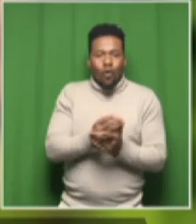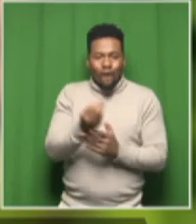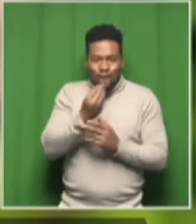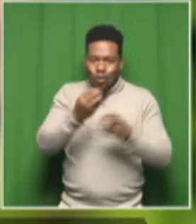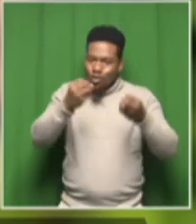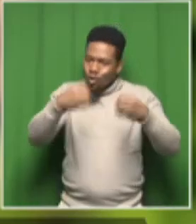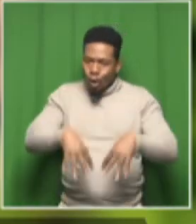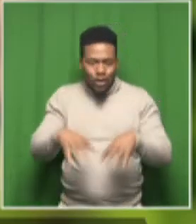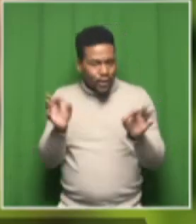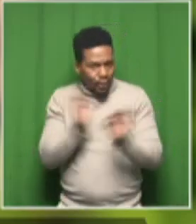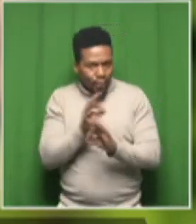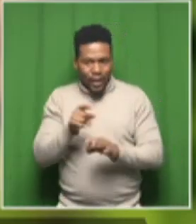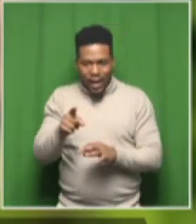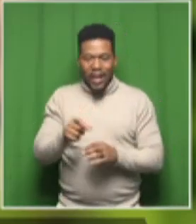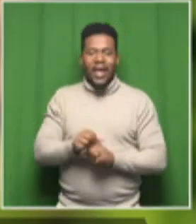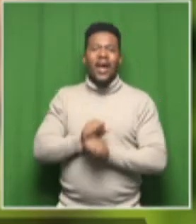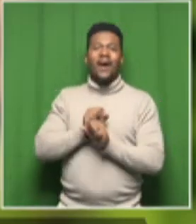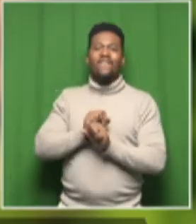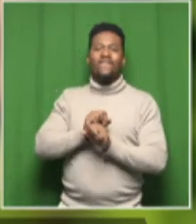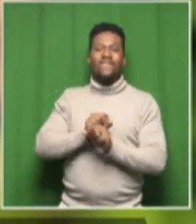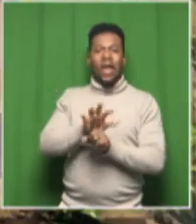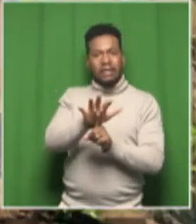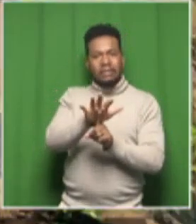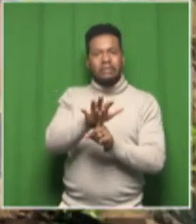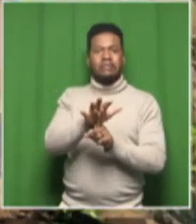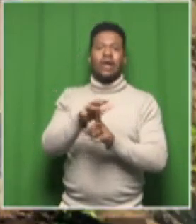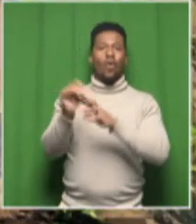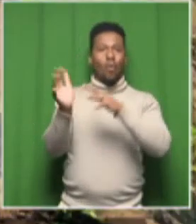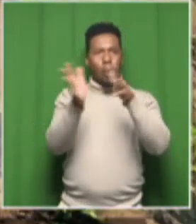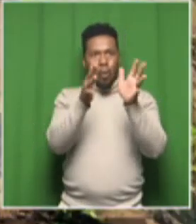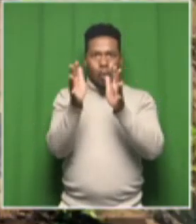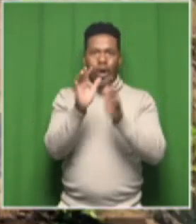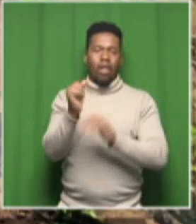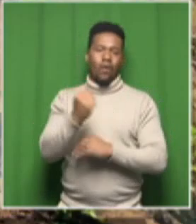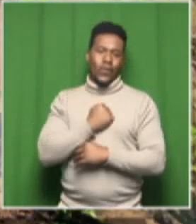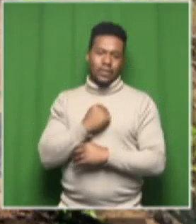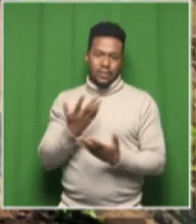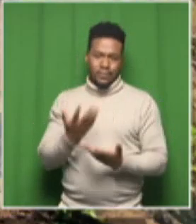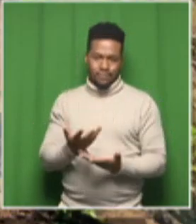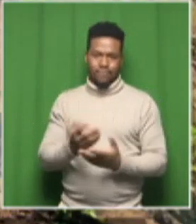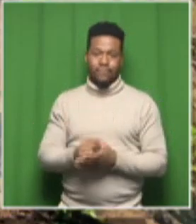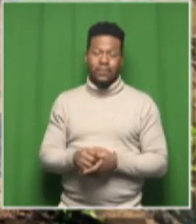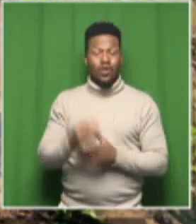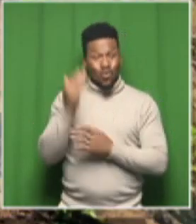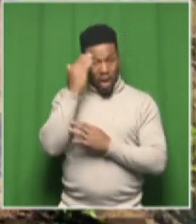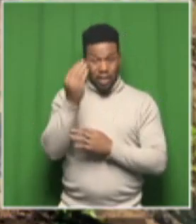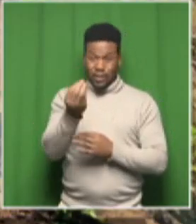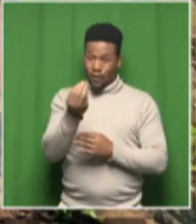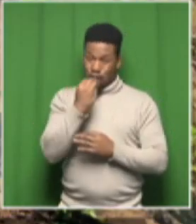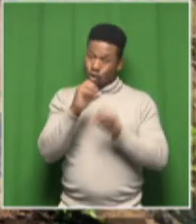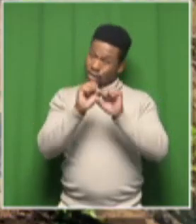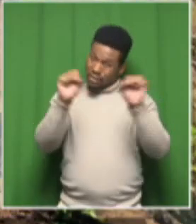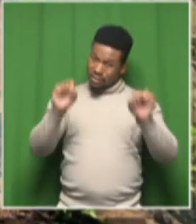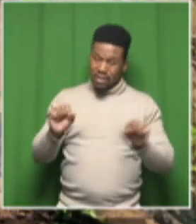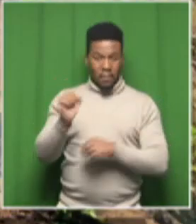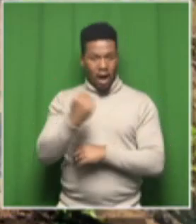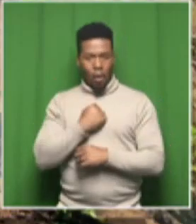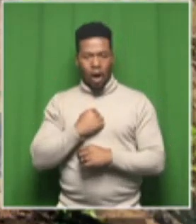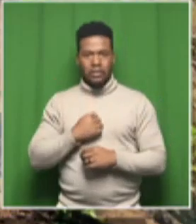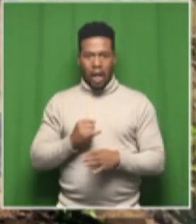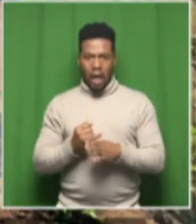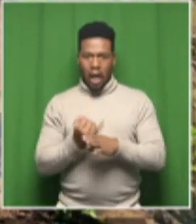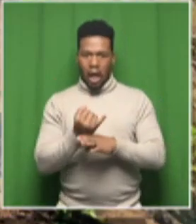which is affecting climate. So that's a major step forward. And across our food system, we need to early identify